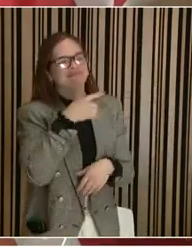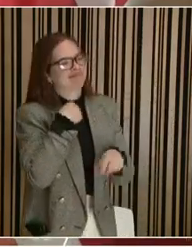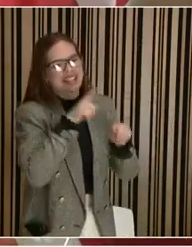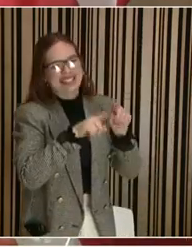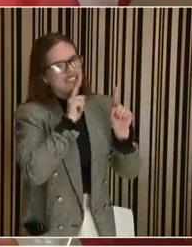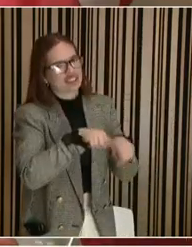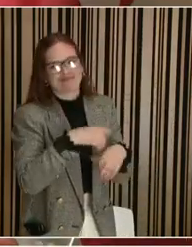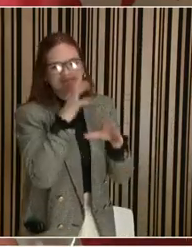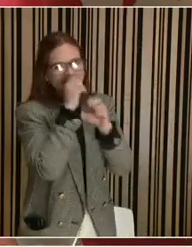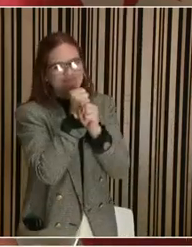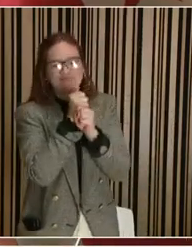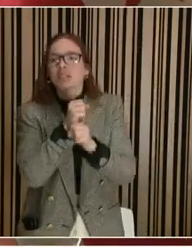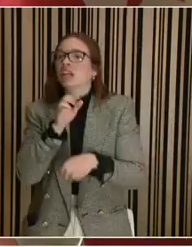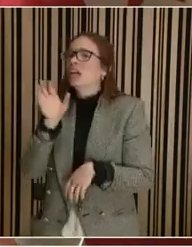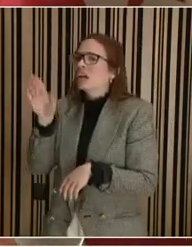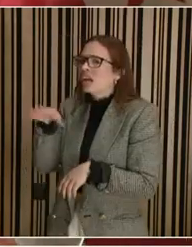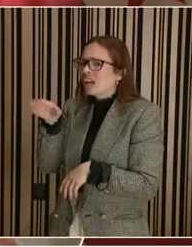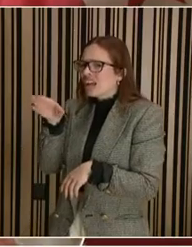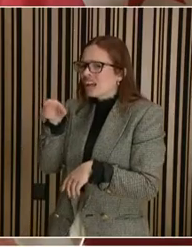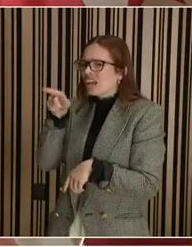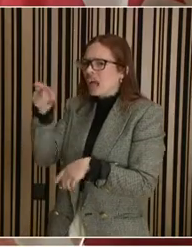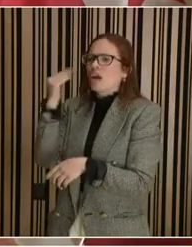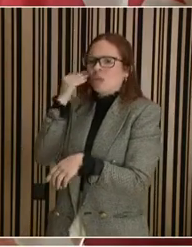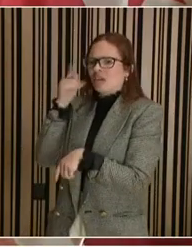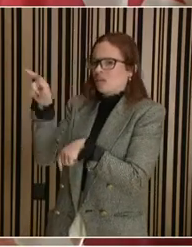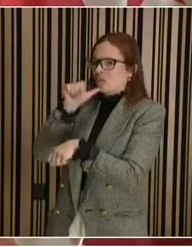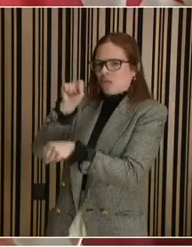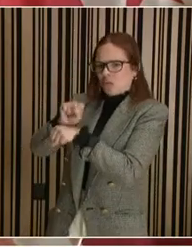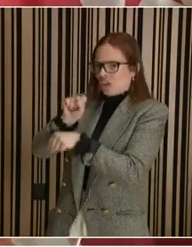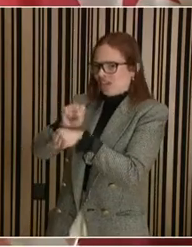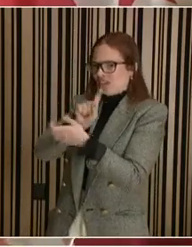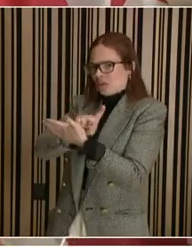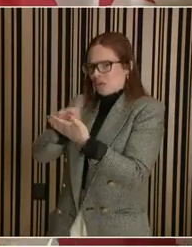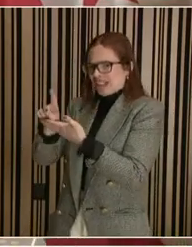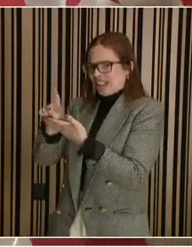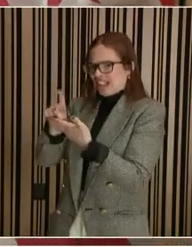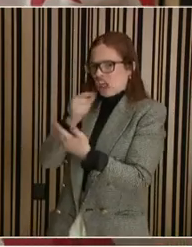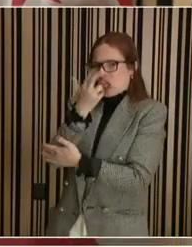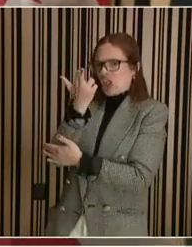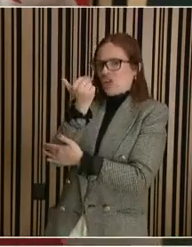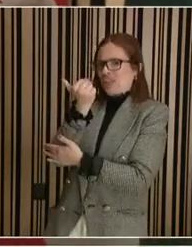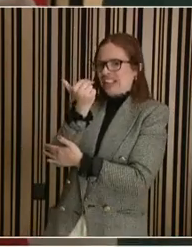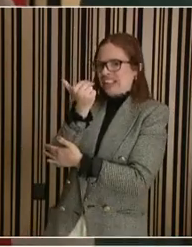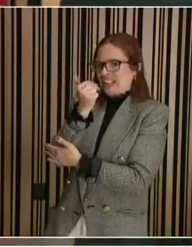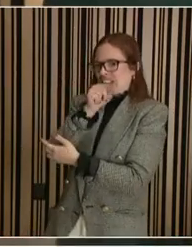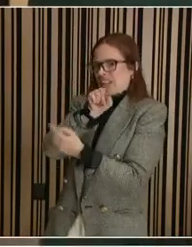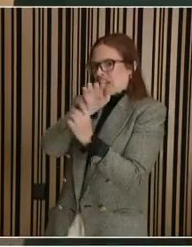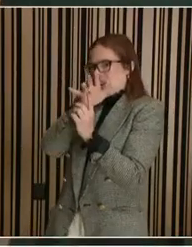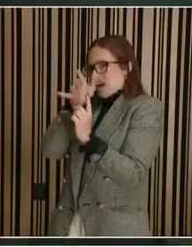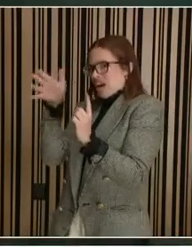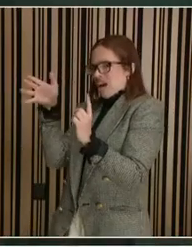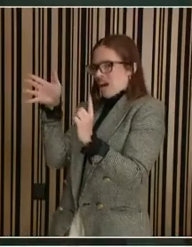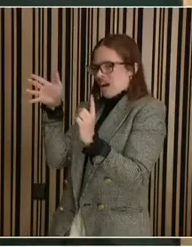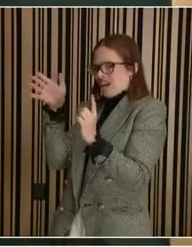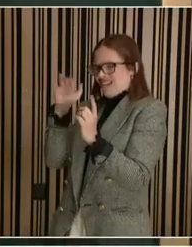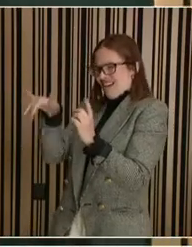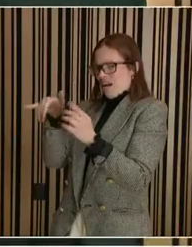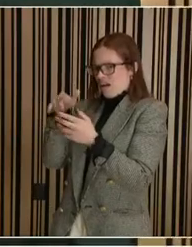of the 13th, what can you say, Mayor Bowser, about this line at the end of this news release